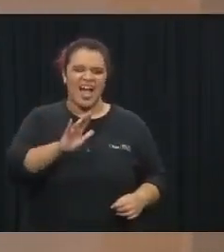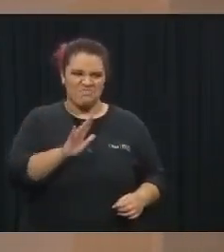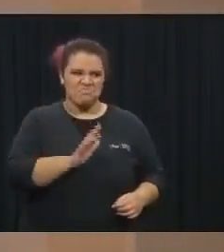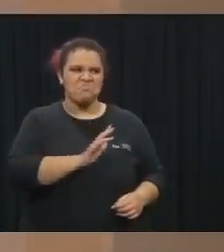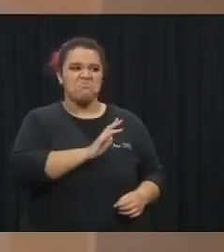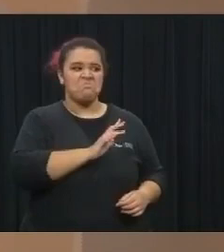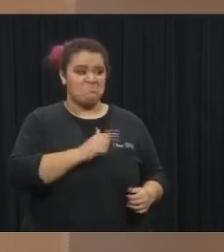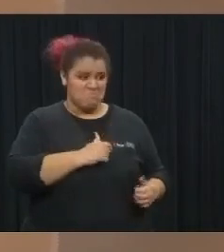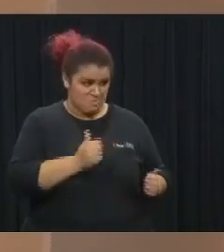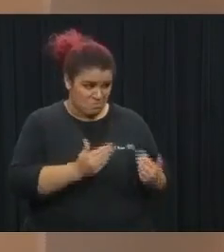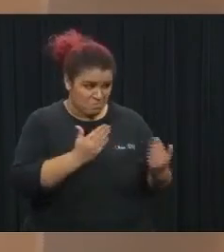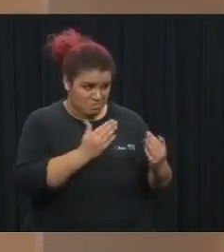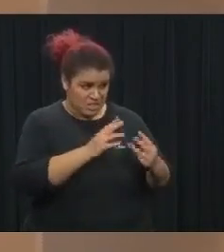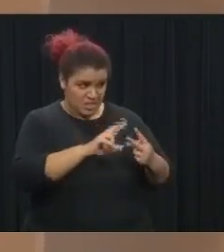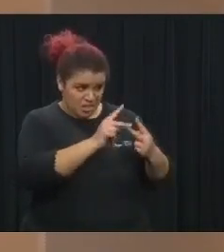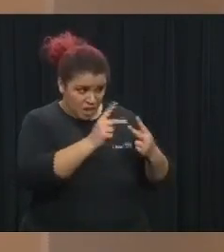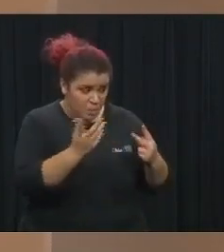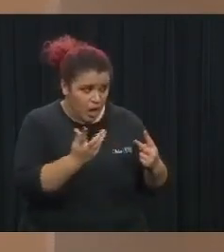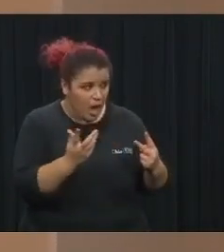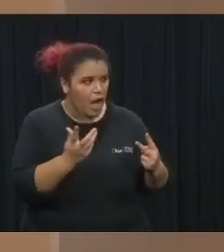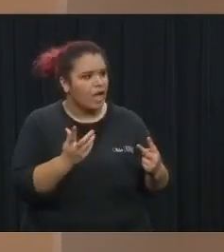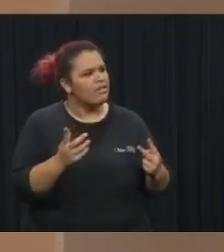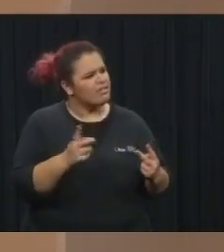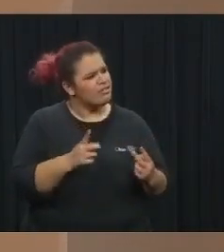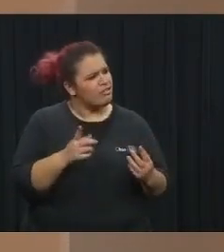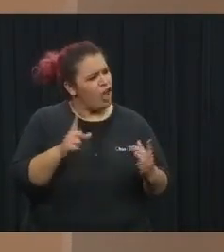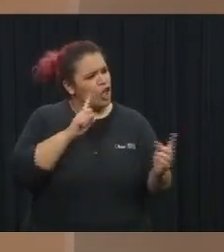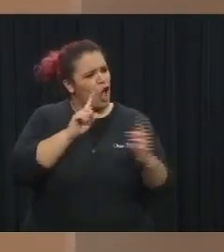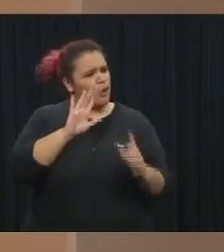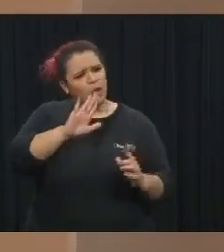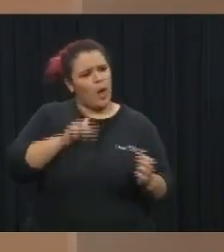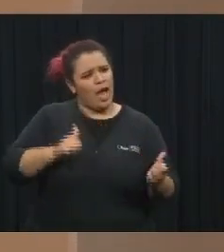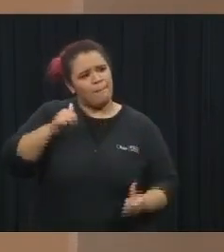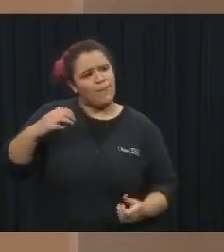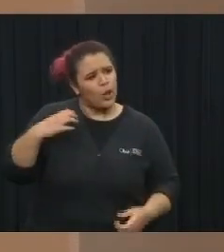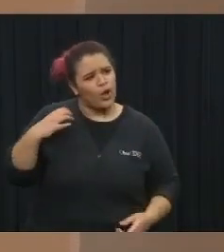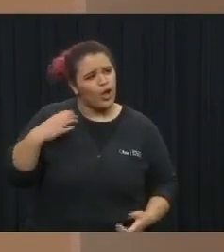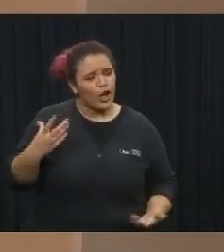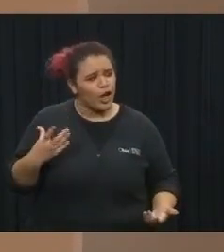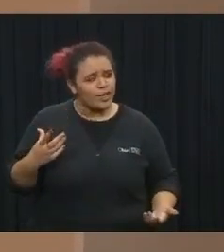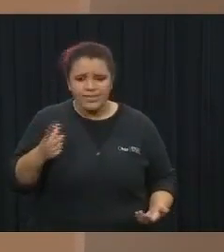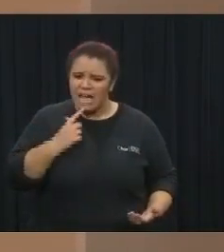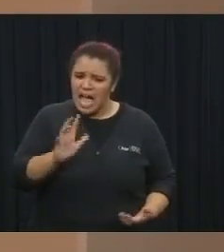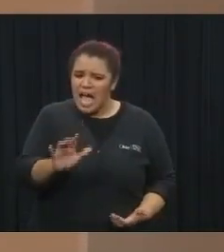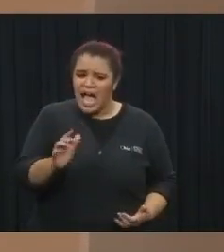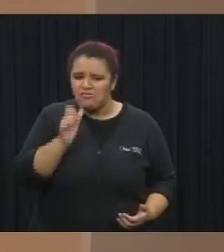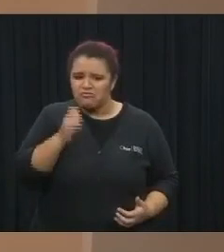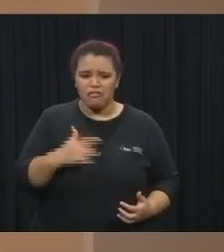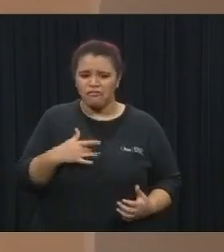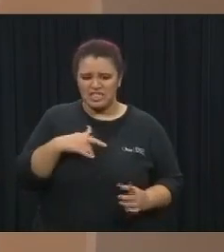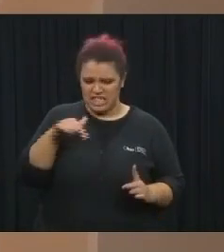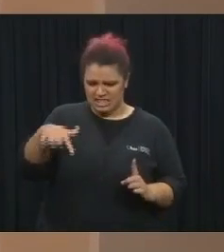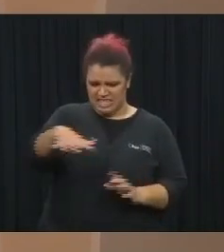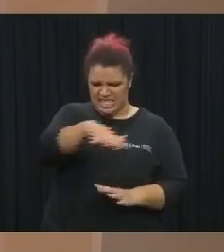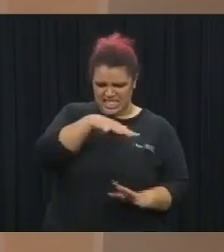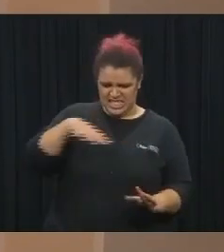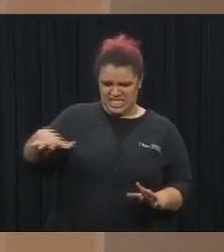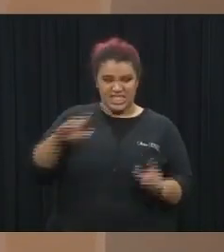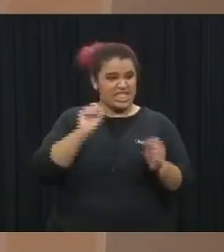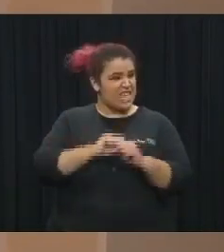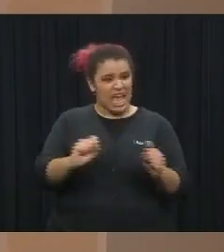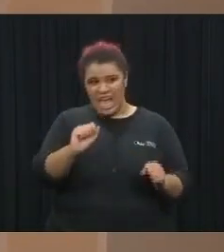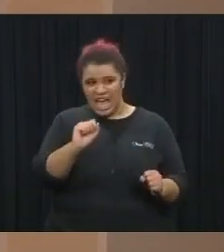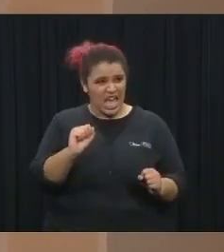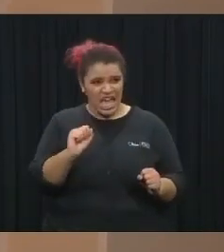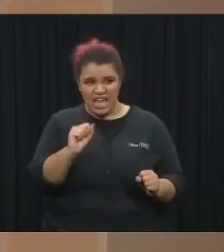hey, this situation, we don't believe it's safe. We would like you to fix this situation. And I think most times